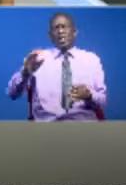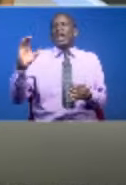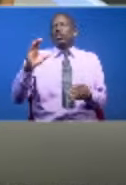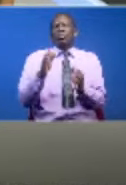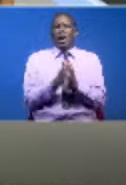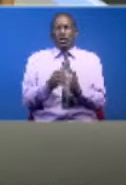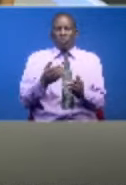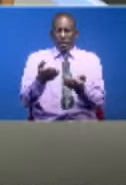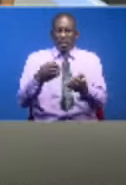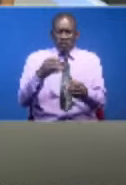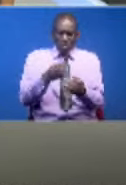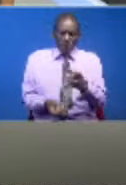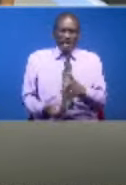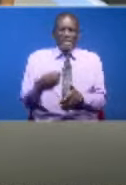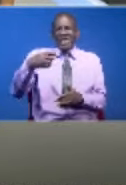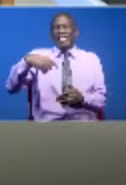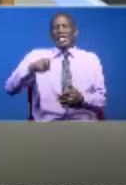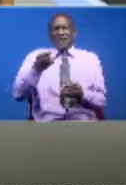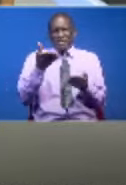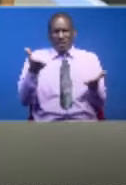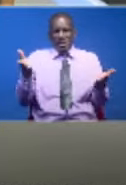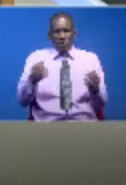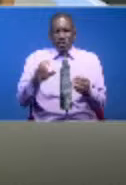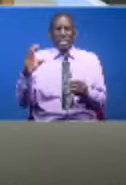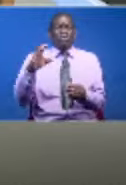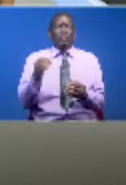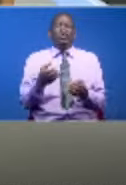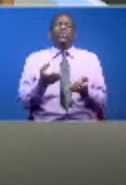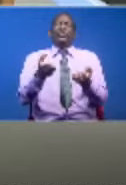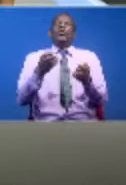to create the right value proposition for the customer. You need to